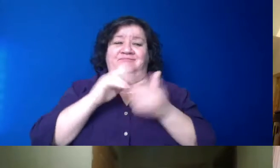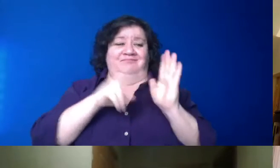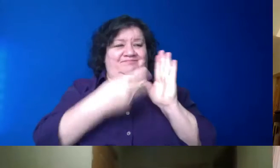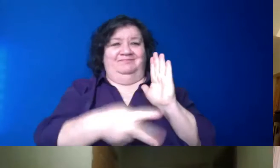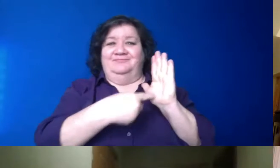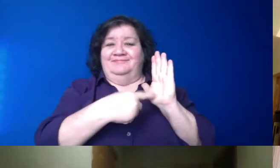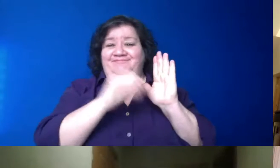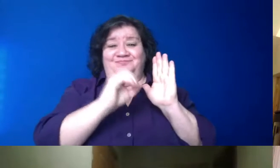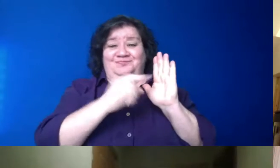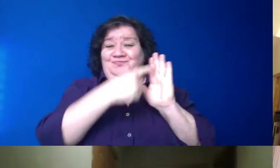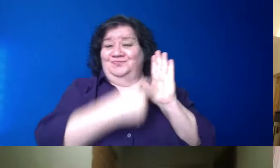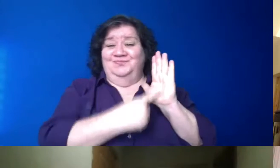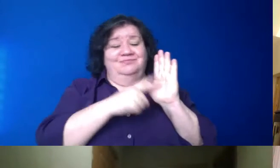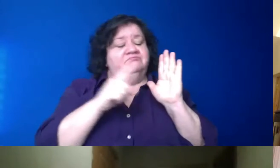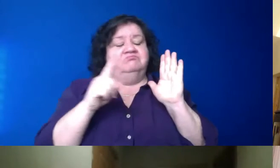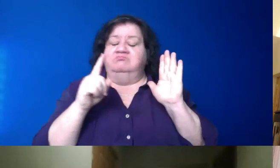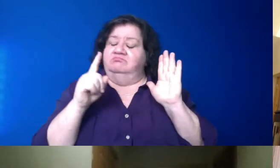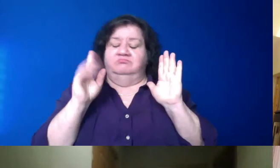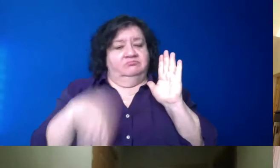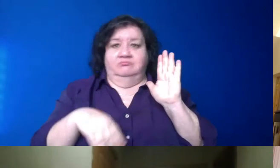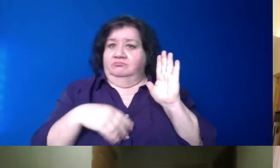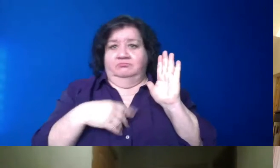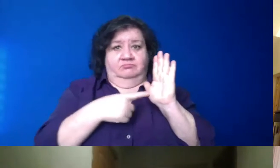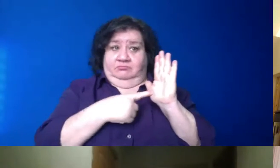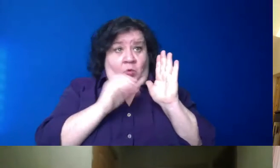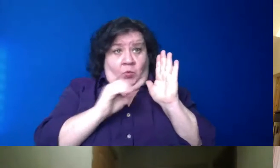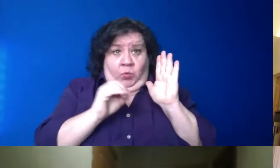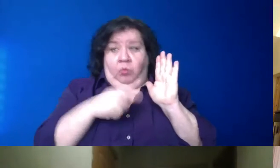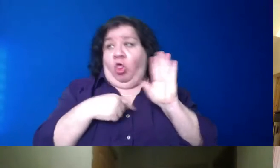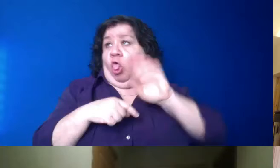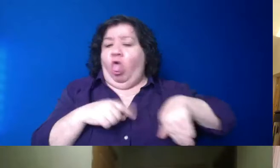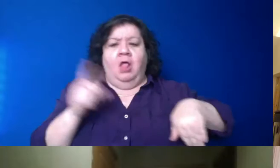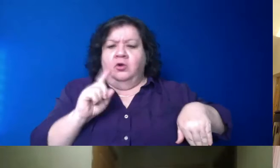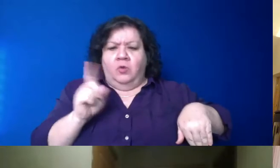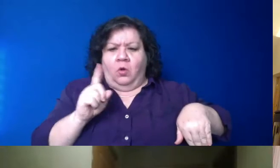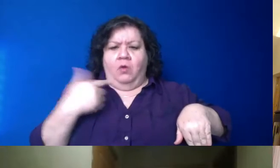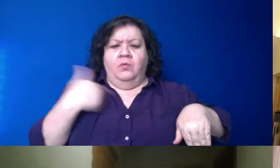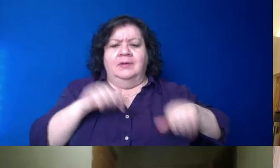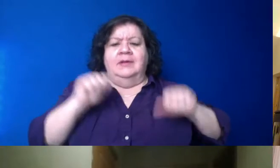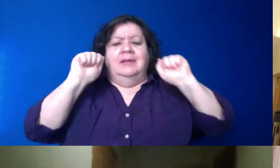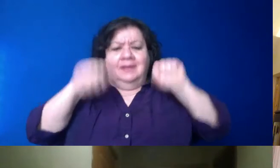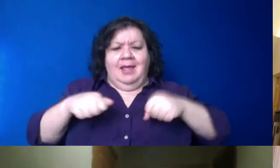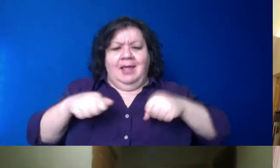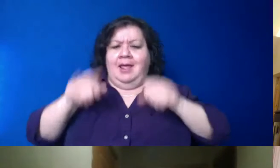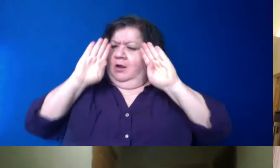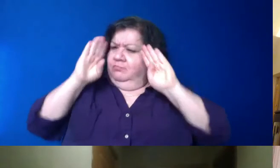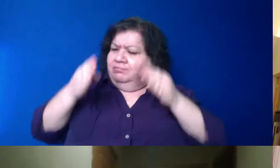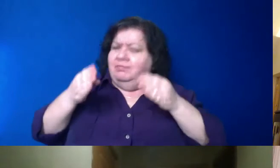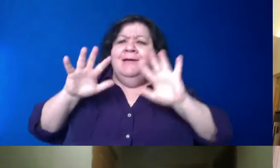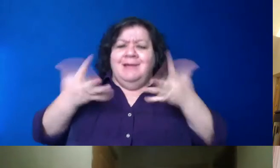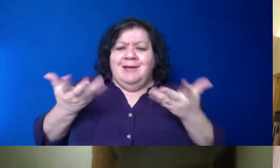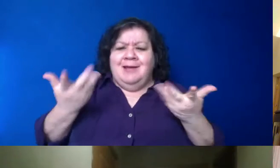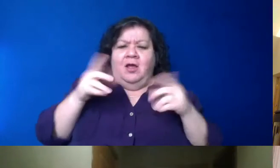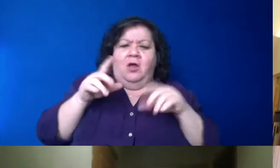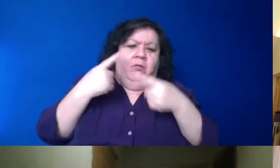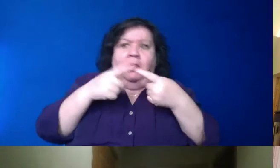Union, Organization of American States, but also informal groupings like the British Commonwealth, the Group